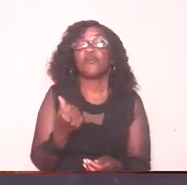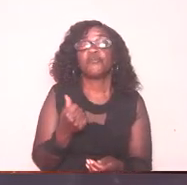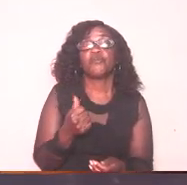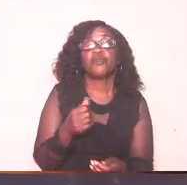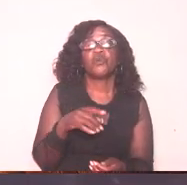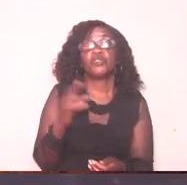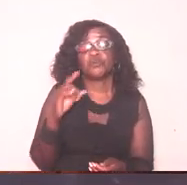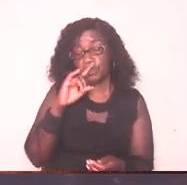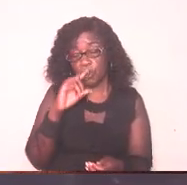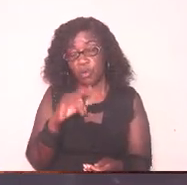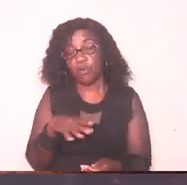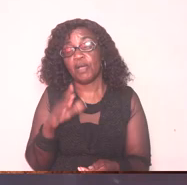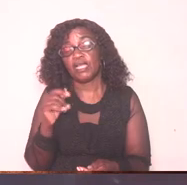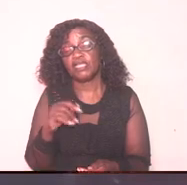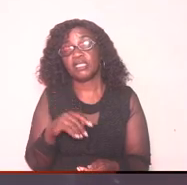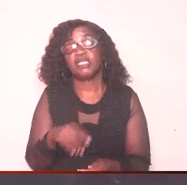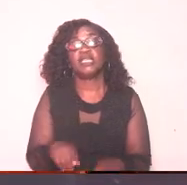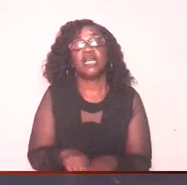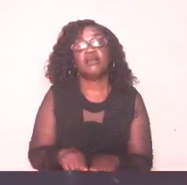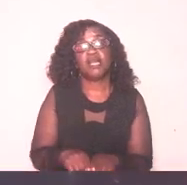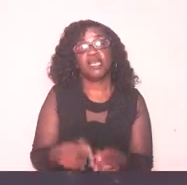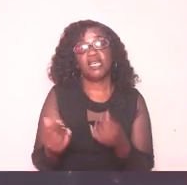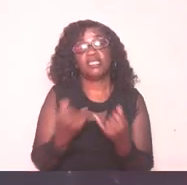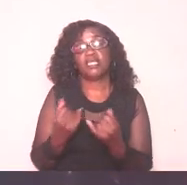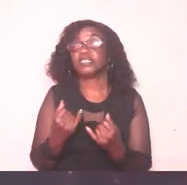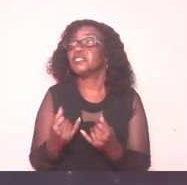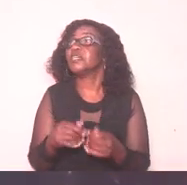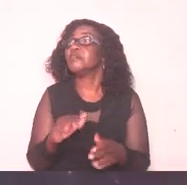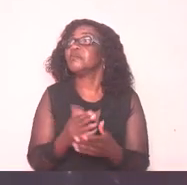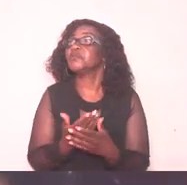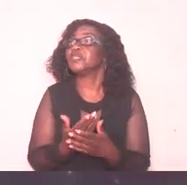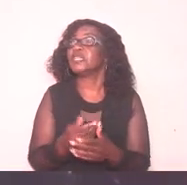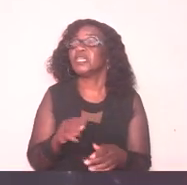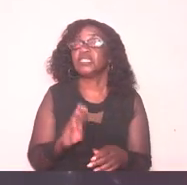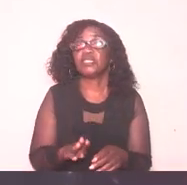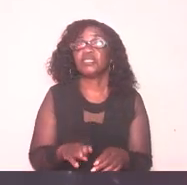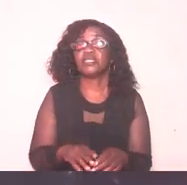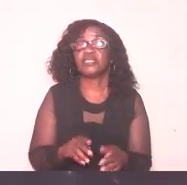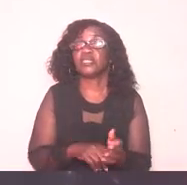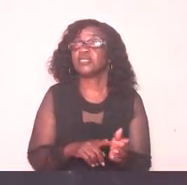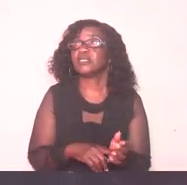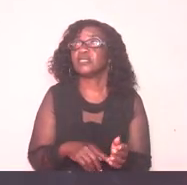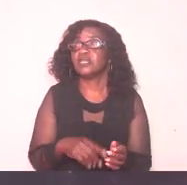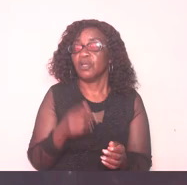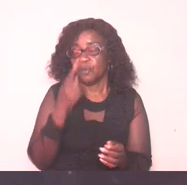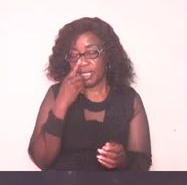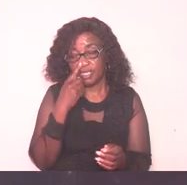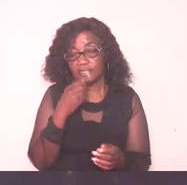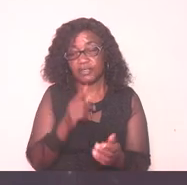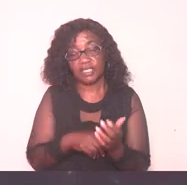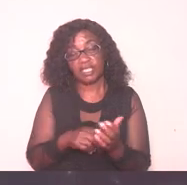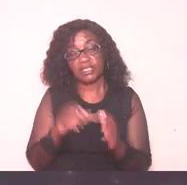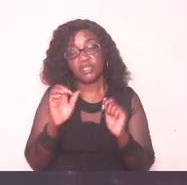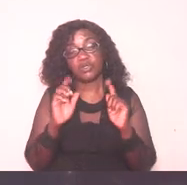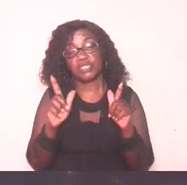ask for PEP, but you're going to engage anyway. So there is no interaction between individuals of a young age with sex, right? And when it comes to comprehensive sexual